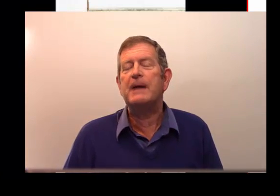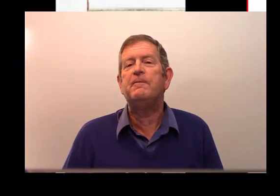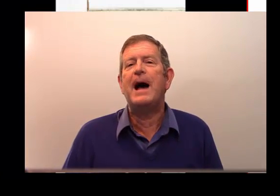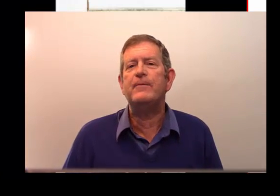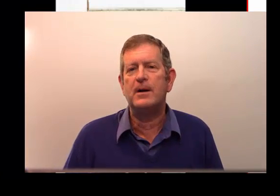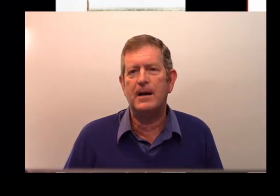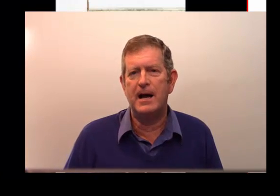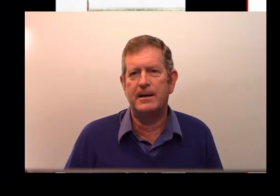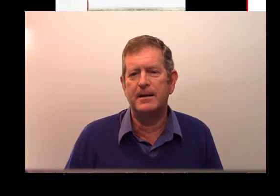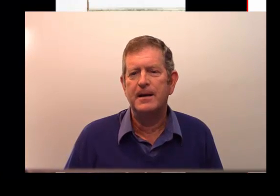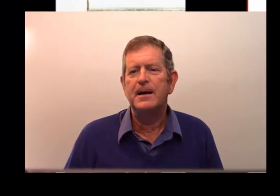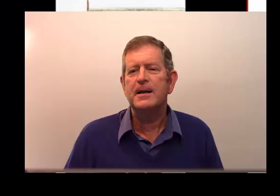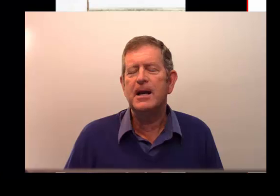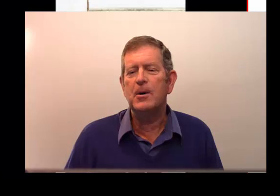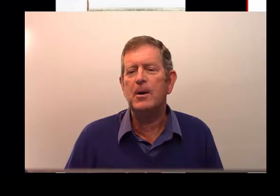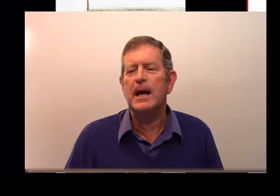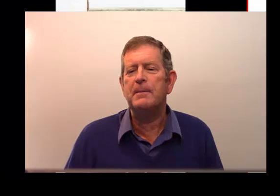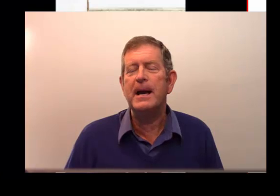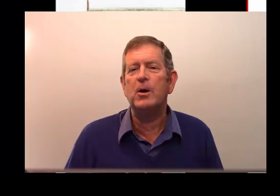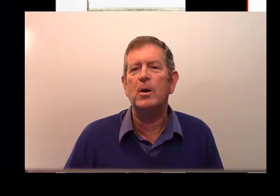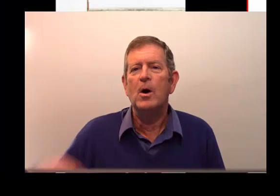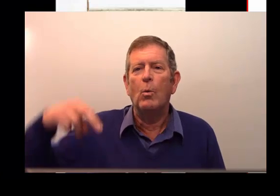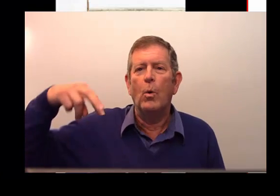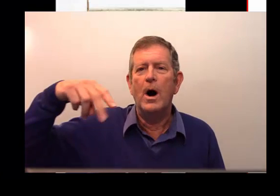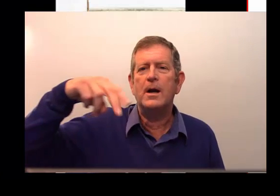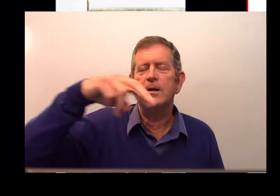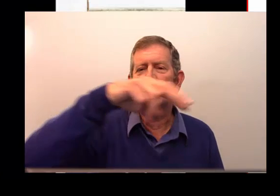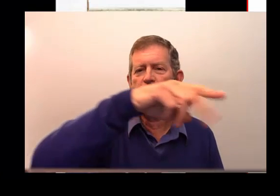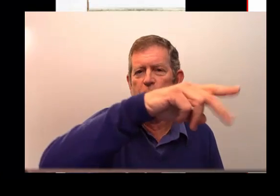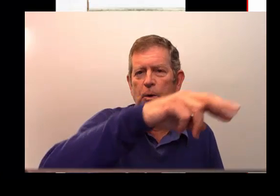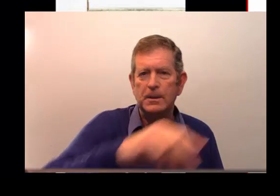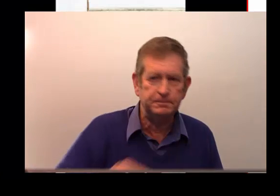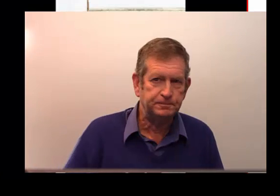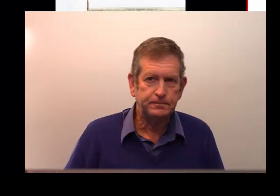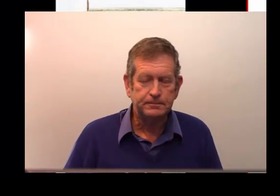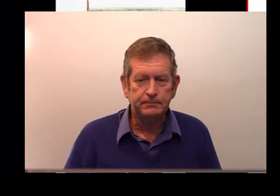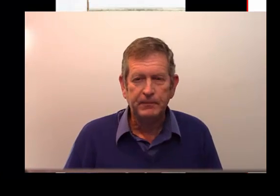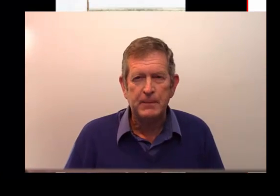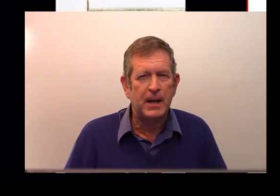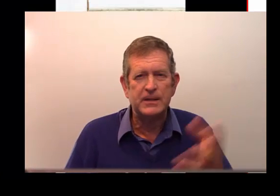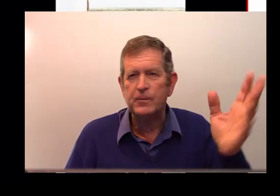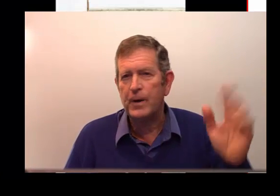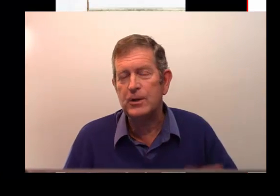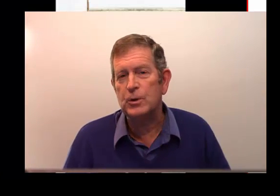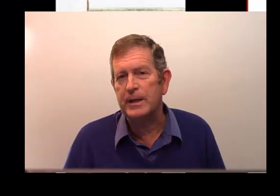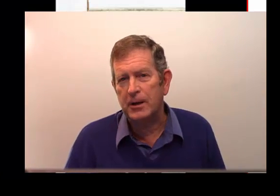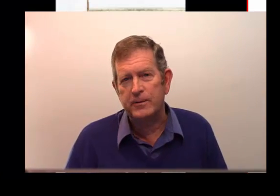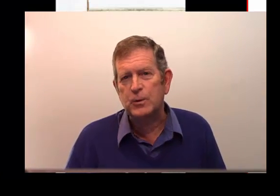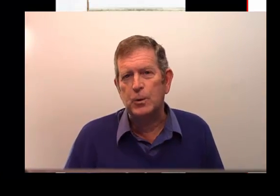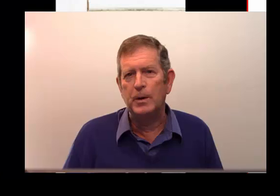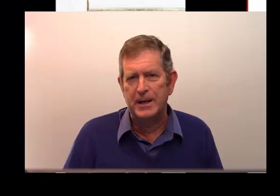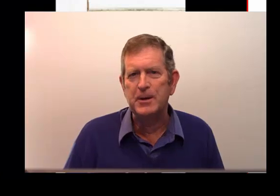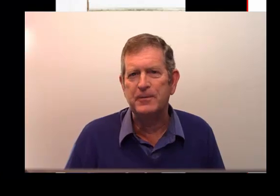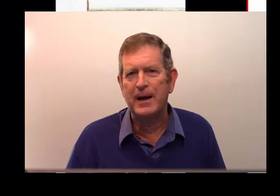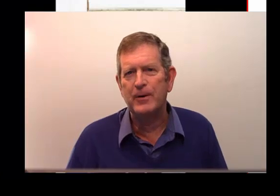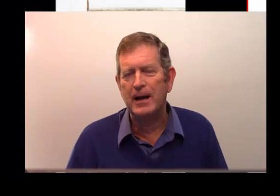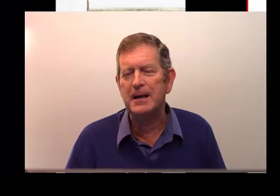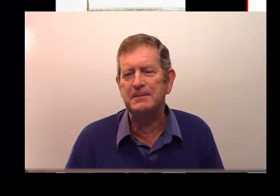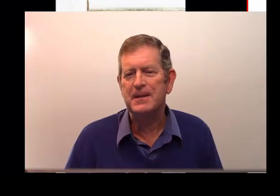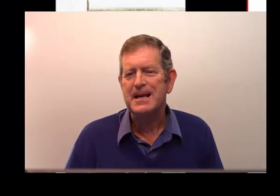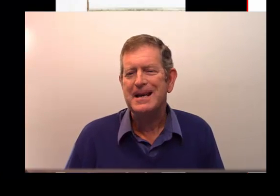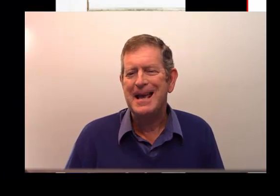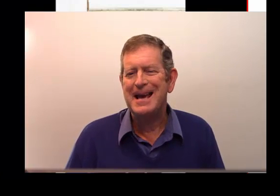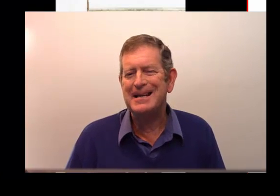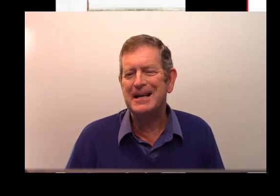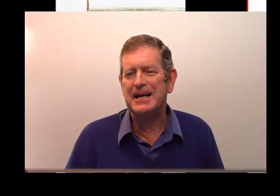Well, at 5 o'clock, Carol and Michael walk to school, because in France you get out of school later at 5